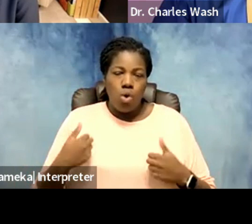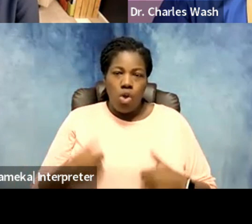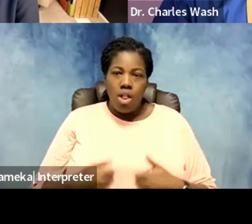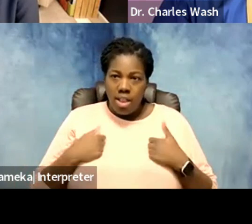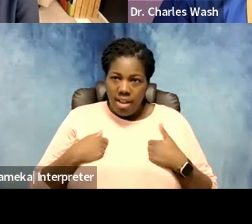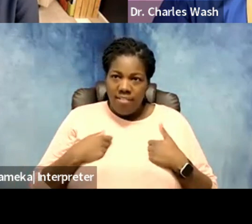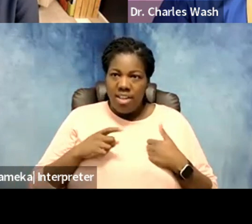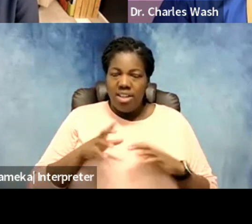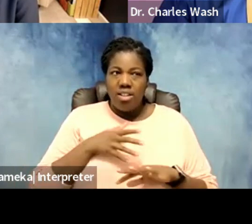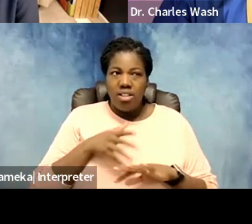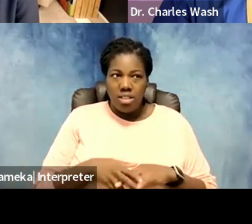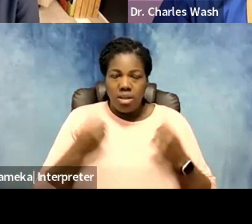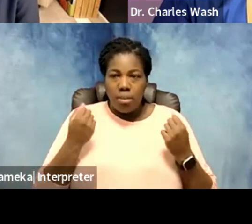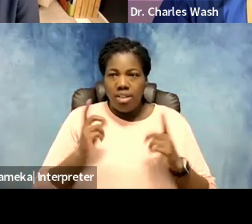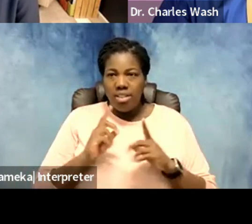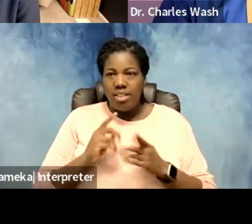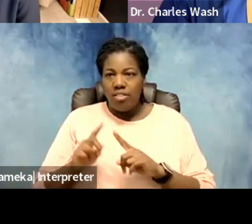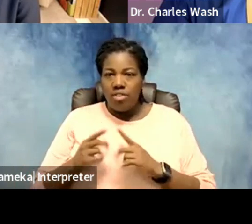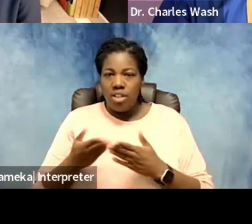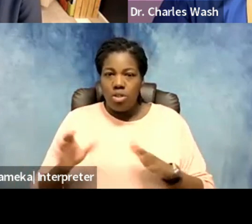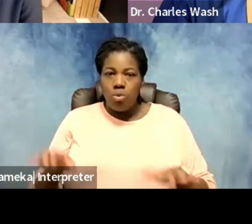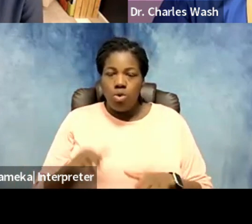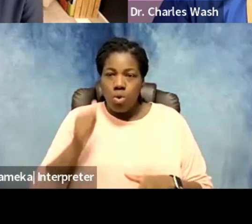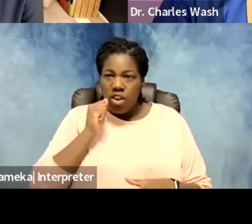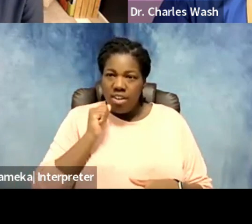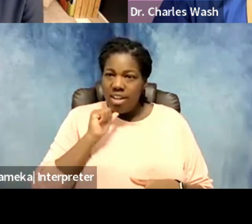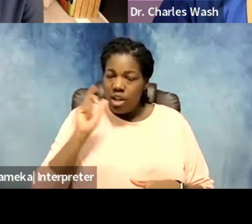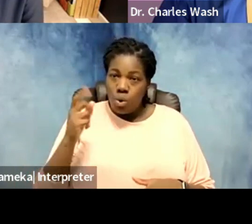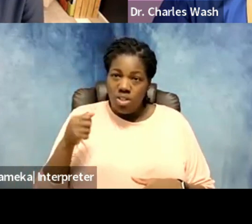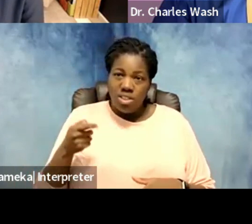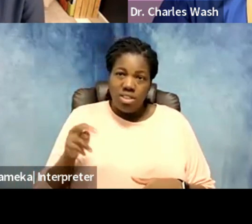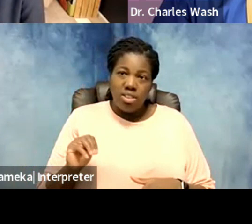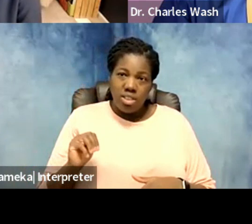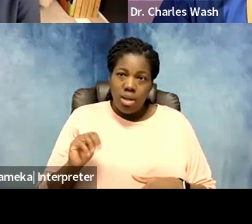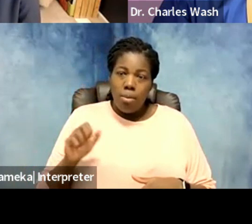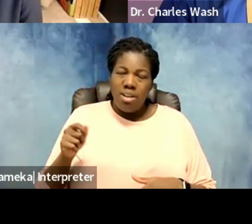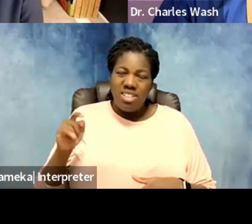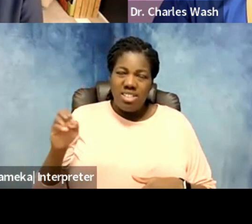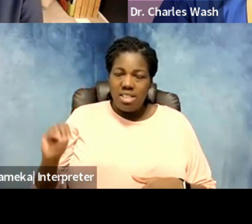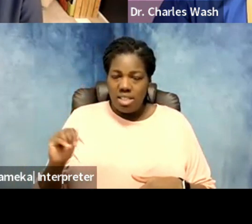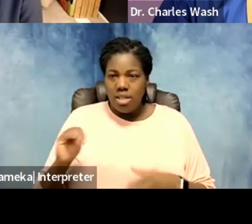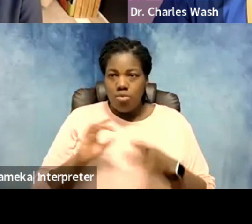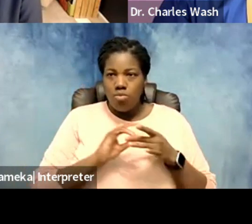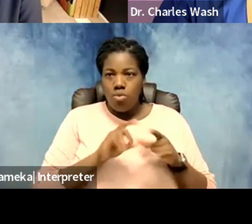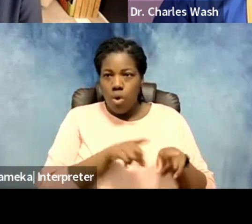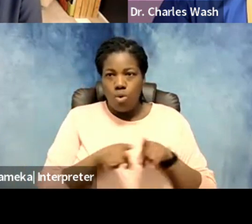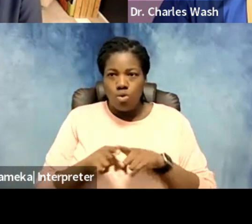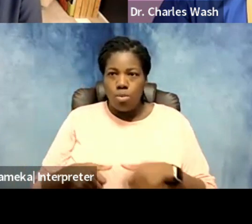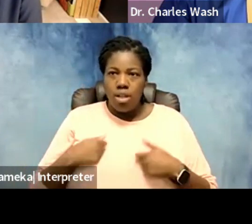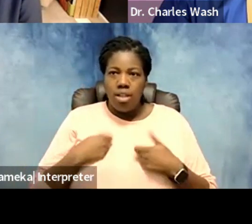And it's embedded in so much that we do on a daily basis, not just STEM, STEAM related concepts, but just life in